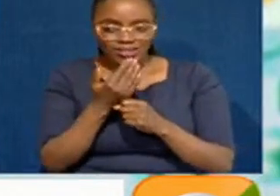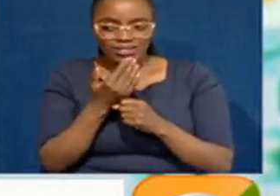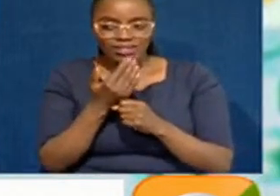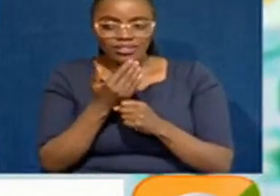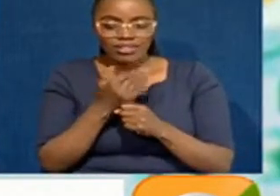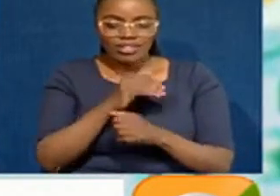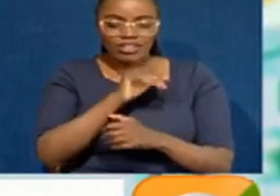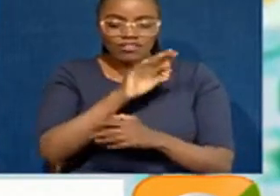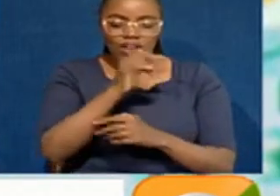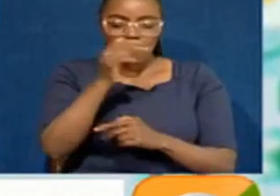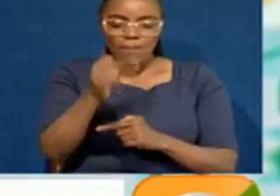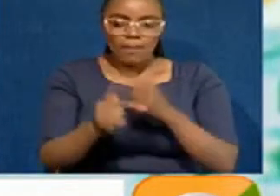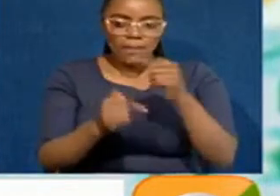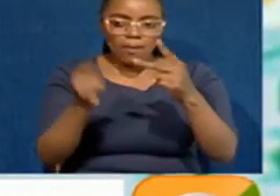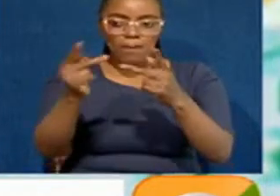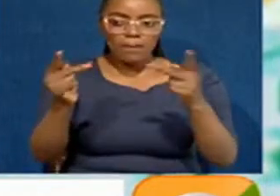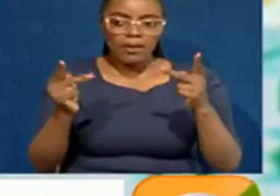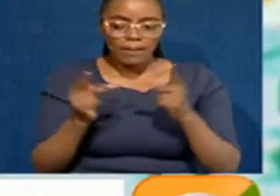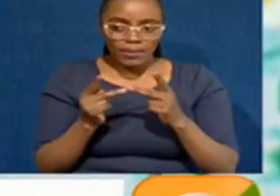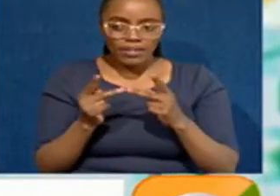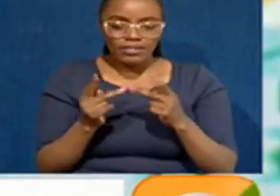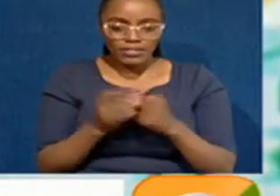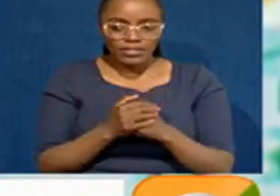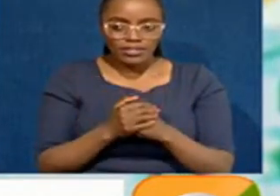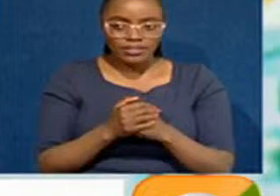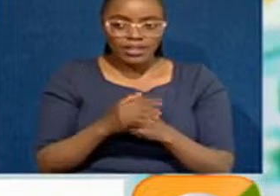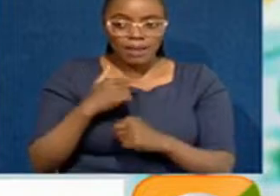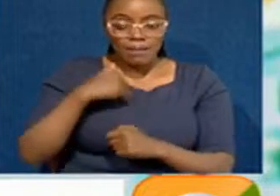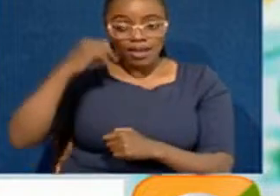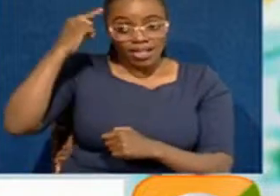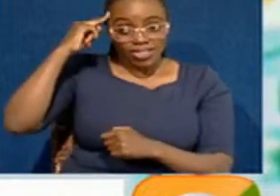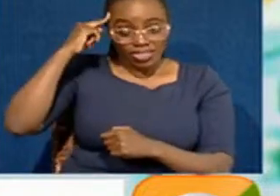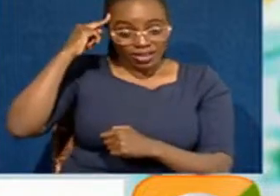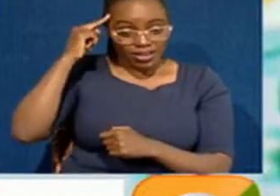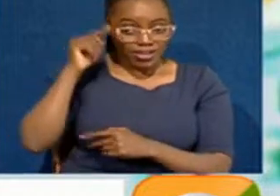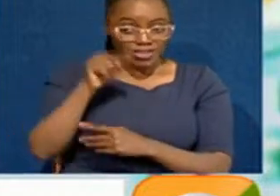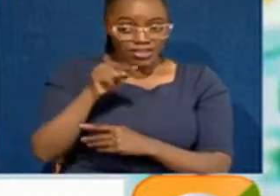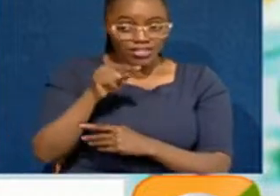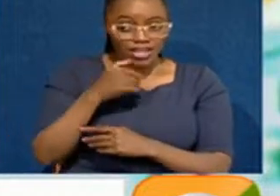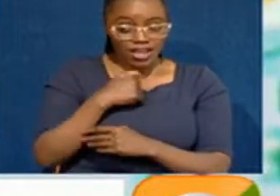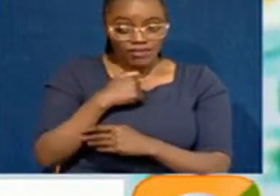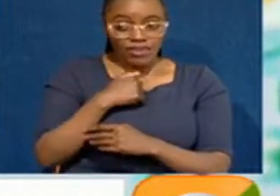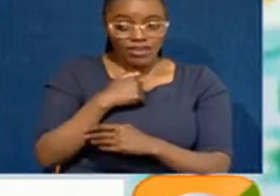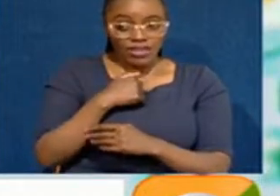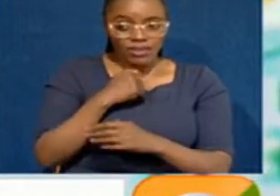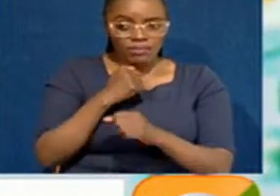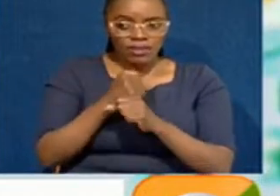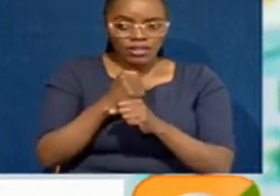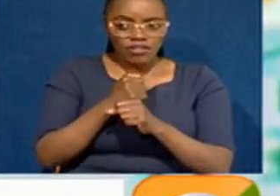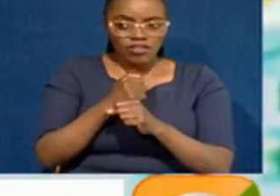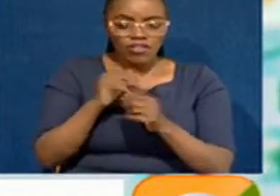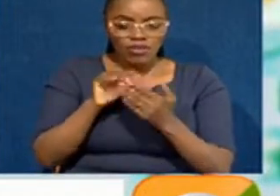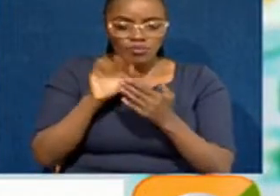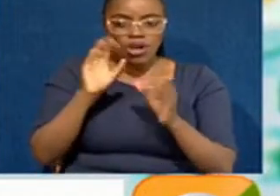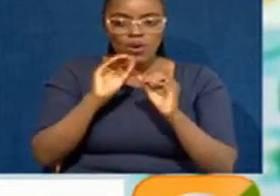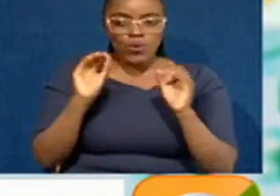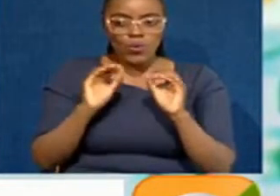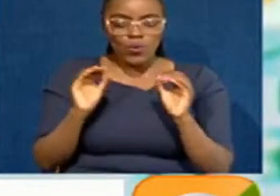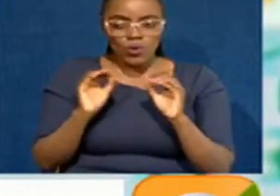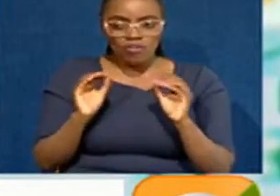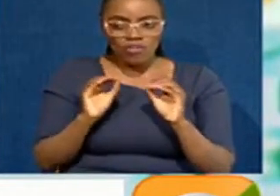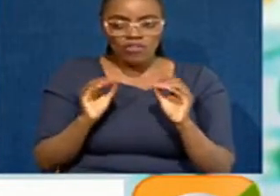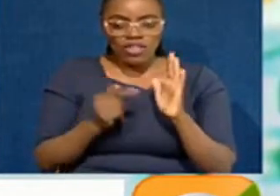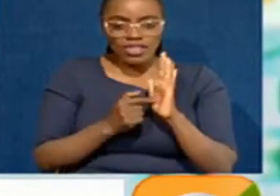5 consecutive failed seasons? Yes. I think the number is almost. Yeah. Yeah. Yeah. There's no. So that is, I